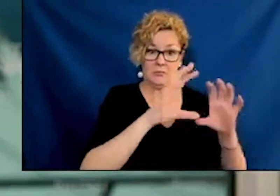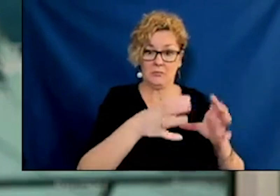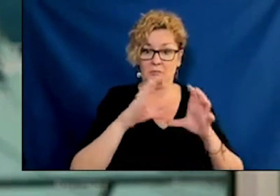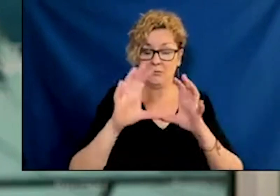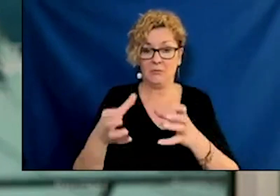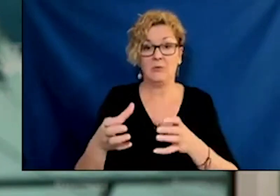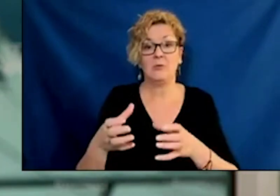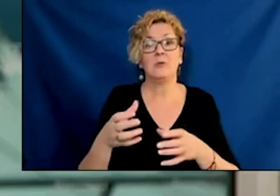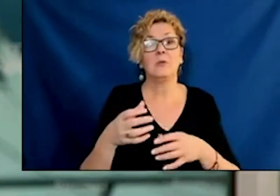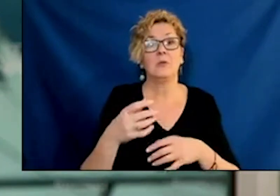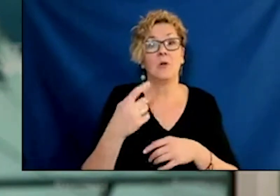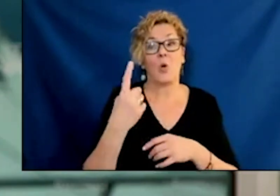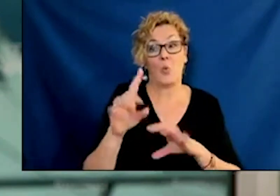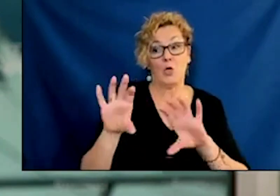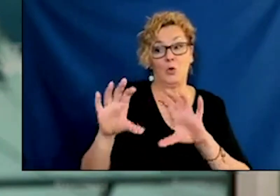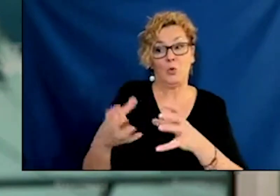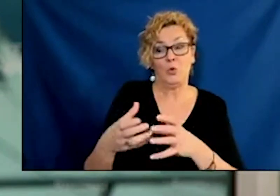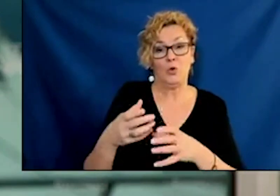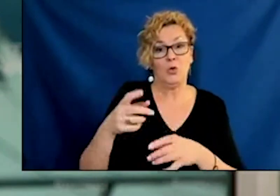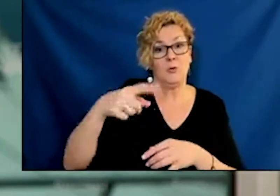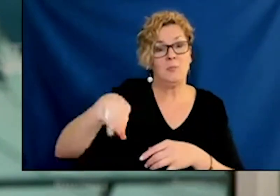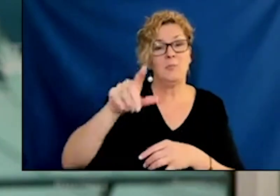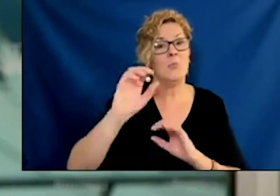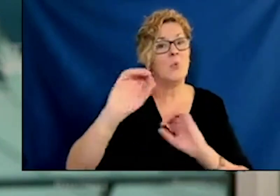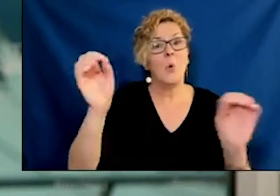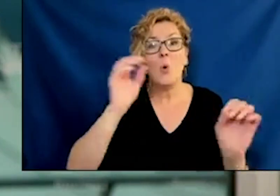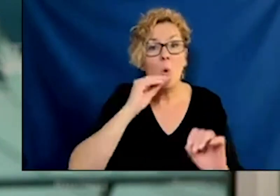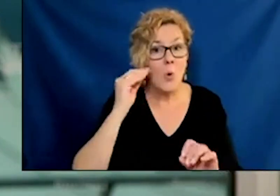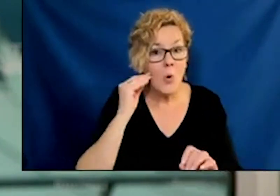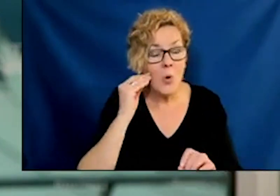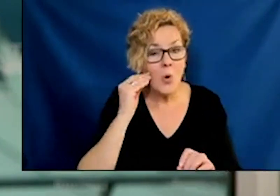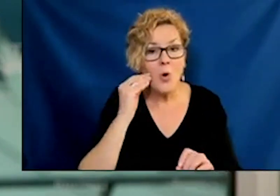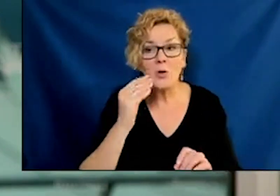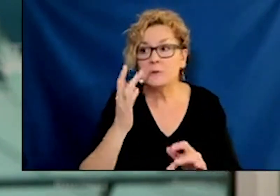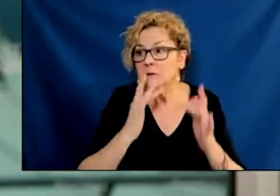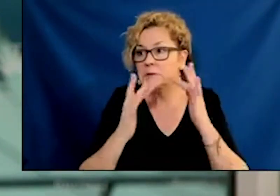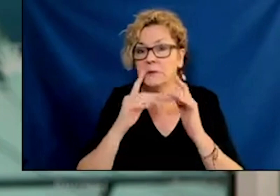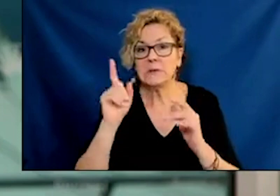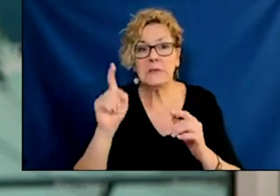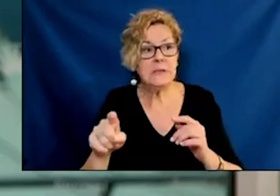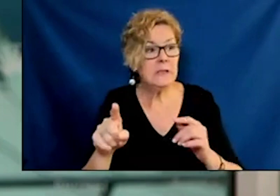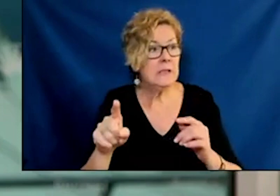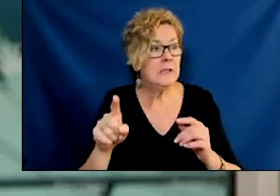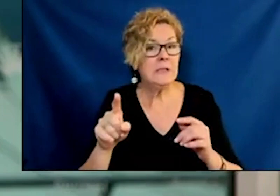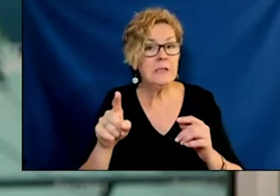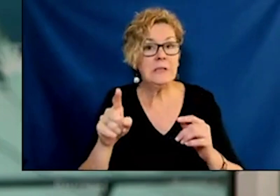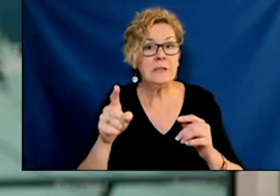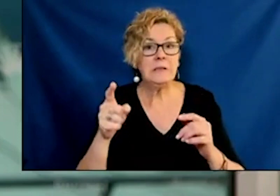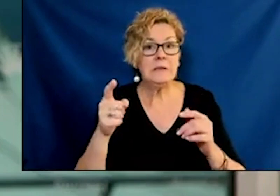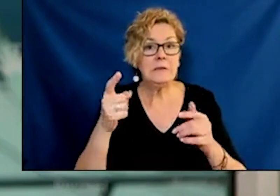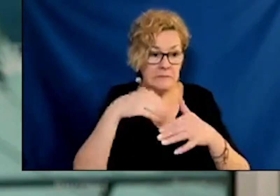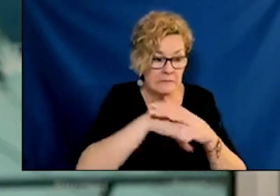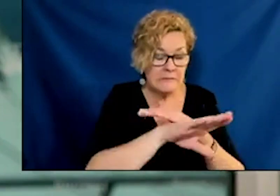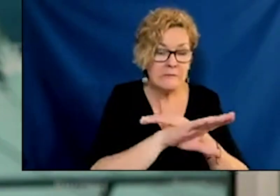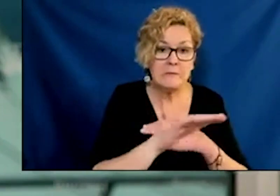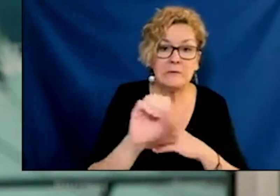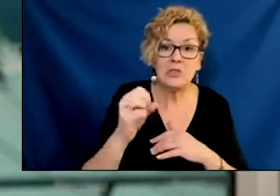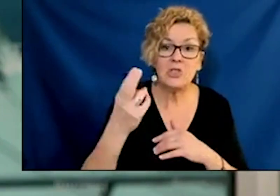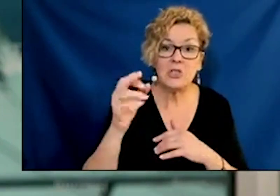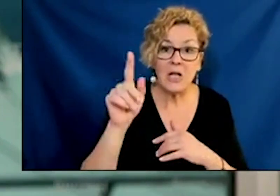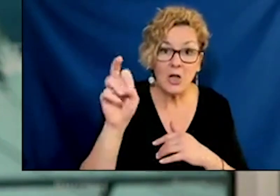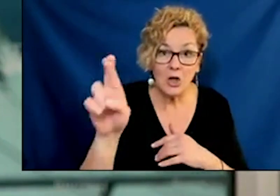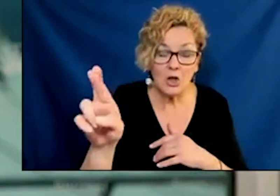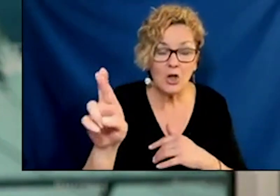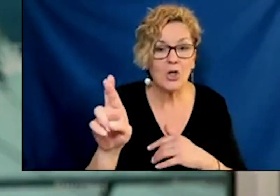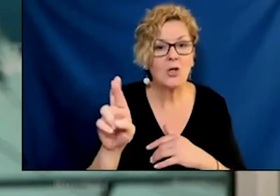are underhoused and homeless in the downtown east side, and also in areas of Fraser Health and Surrey in